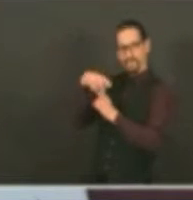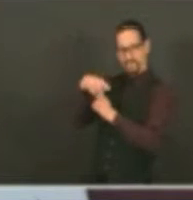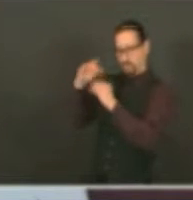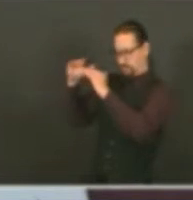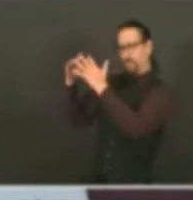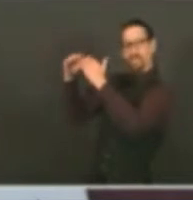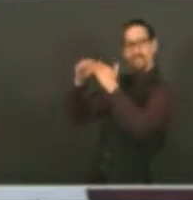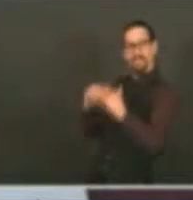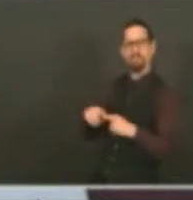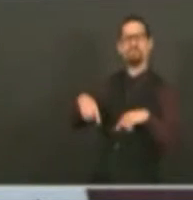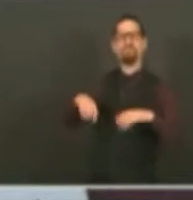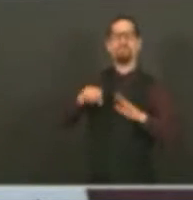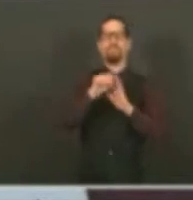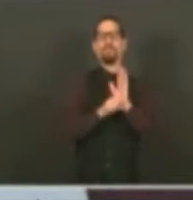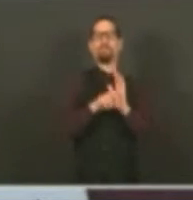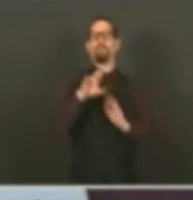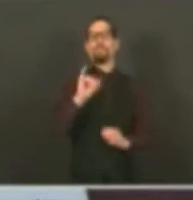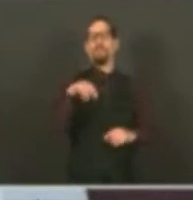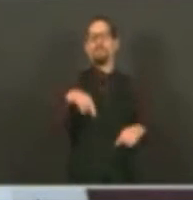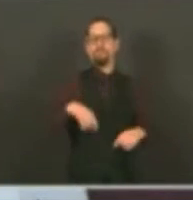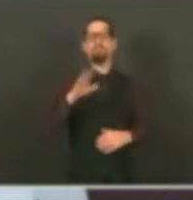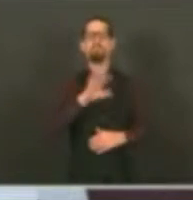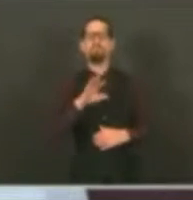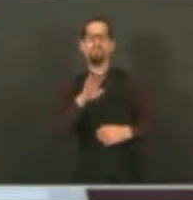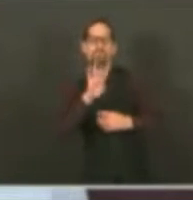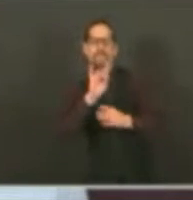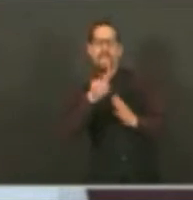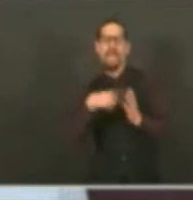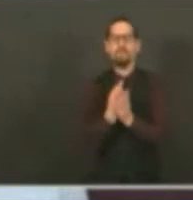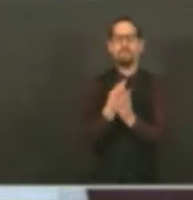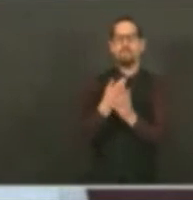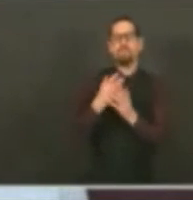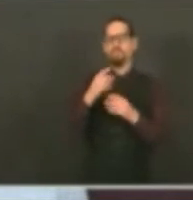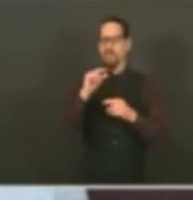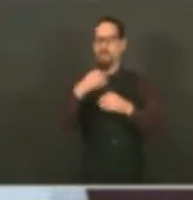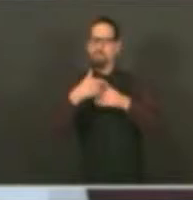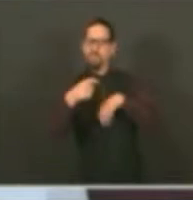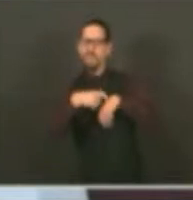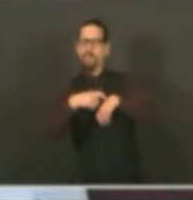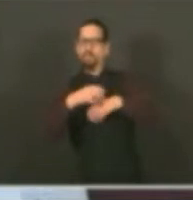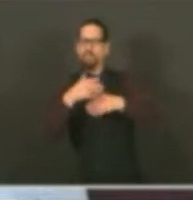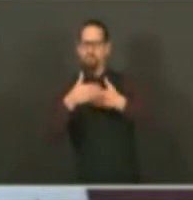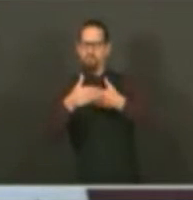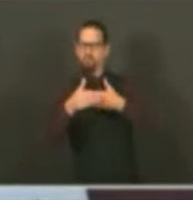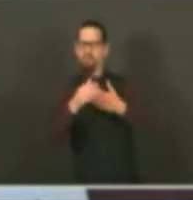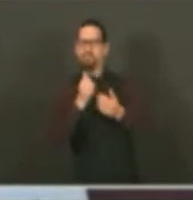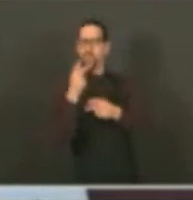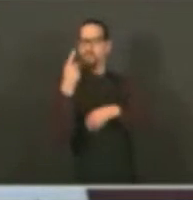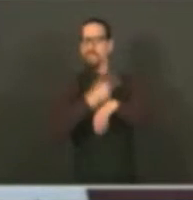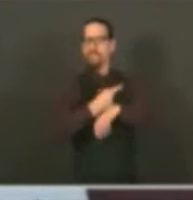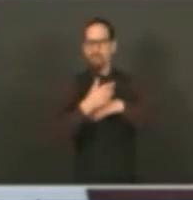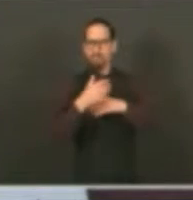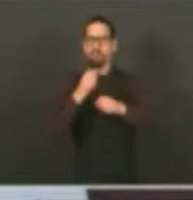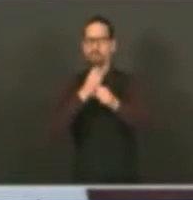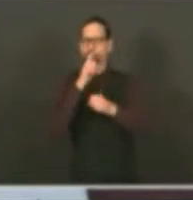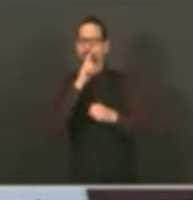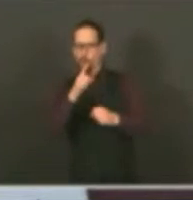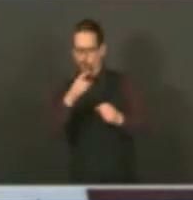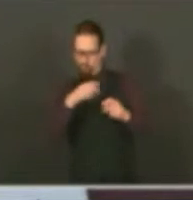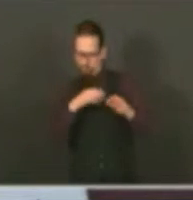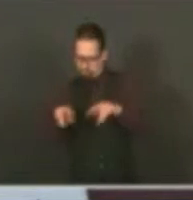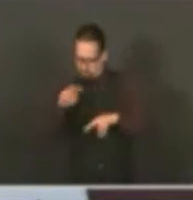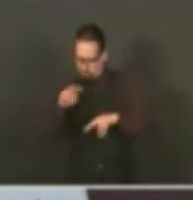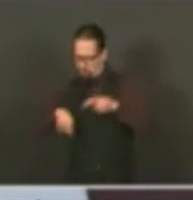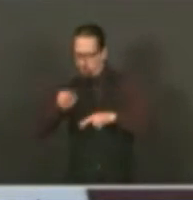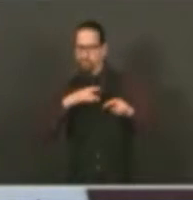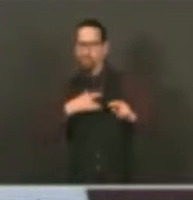is held to weigh in on all these findings, which will be publicly available for everyone to review. And they've been tracking these trials for months and